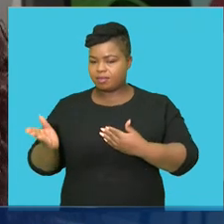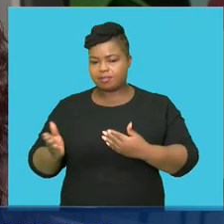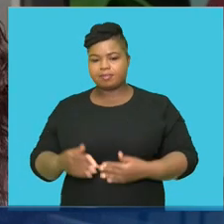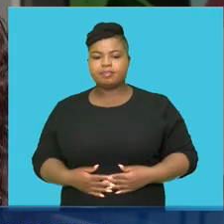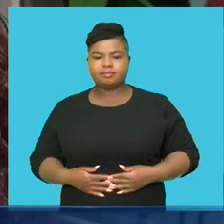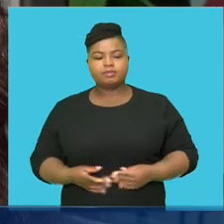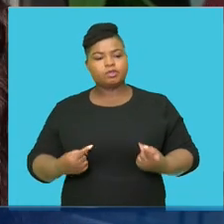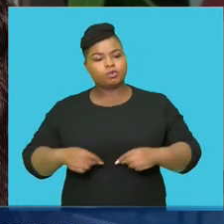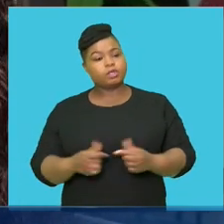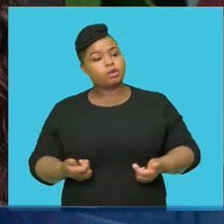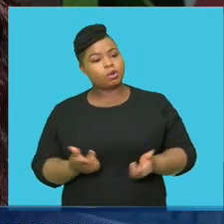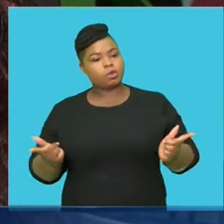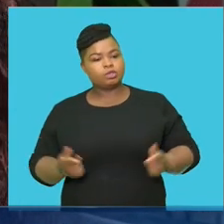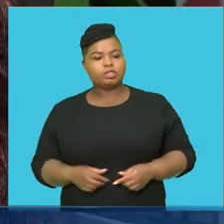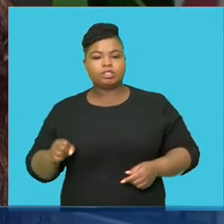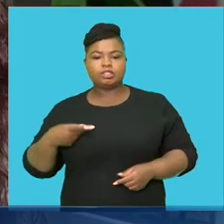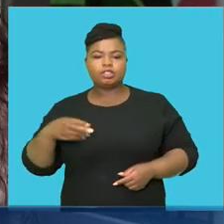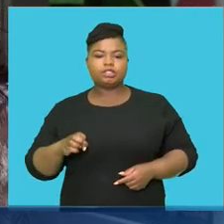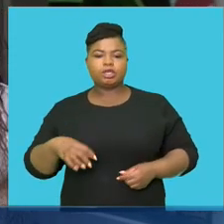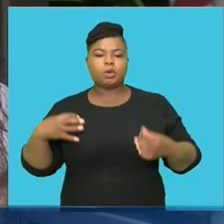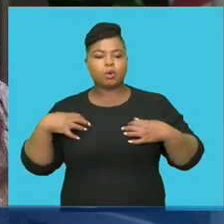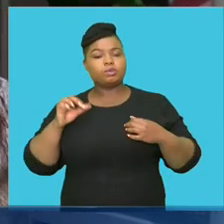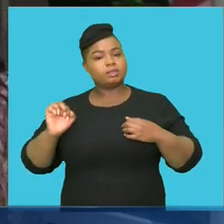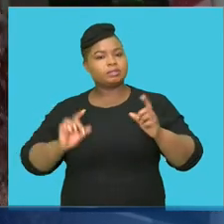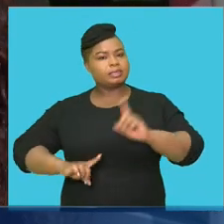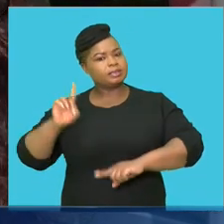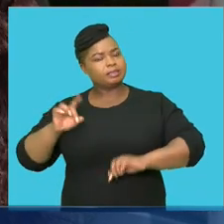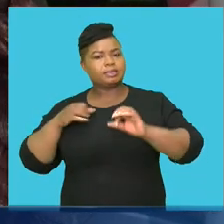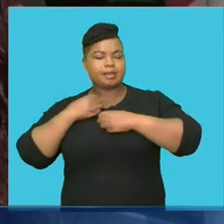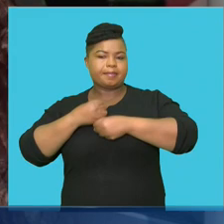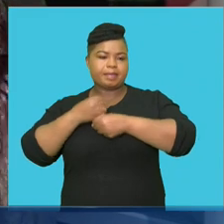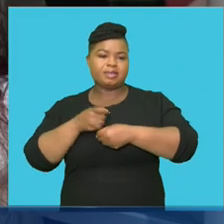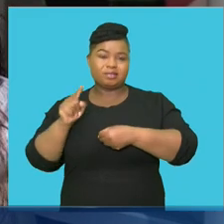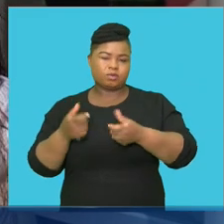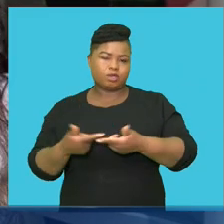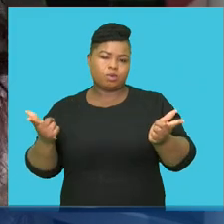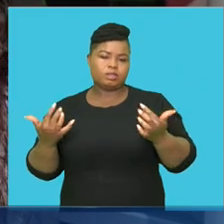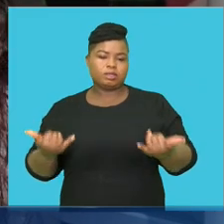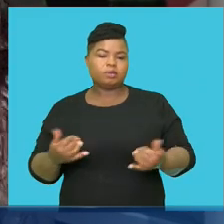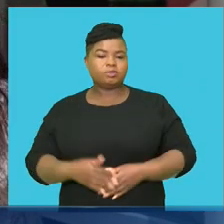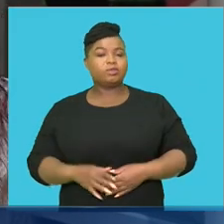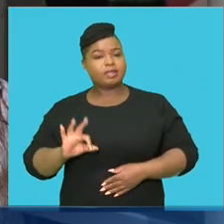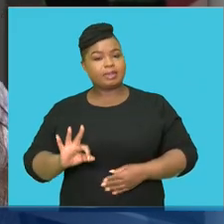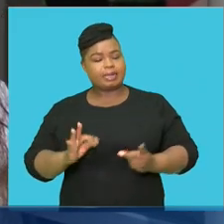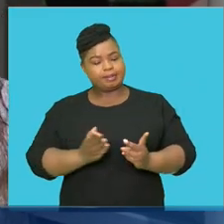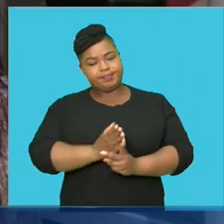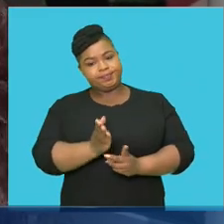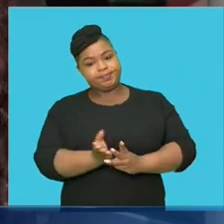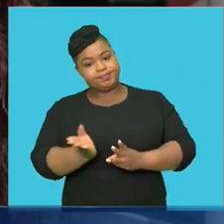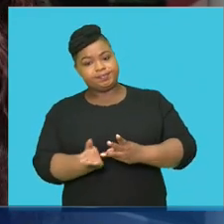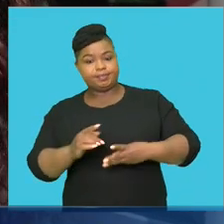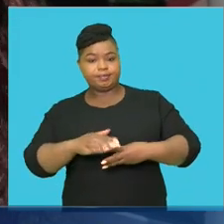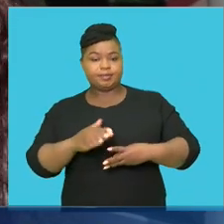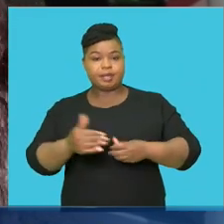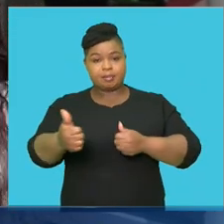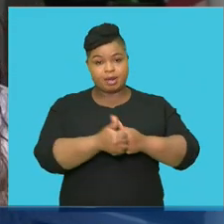We are launching Ache Onza Success Campaign. And as part of this launch we have three components. The first one